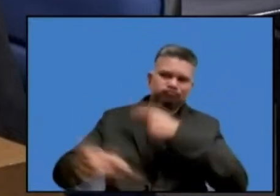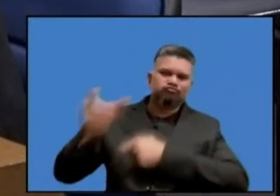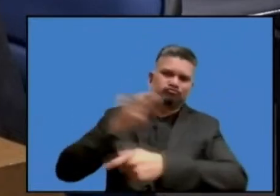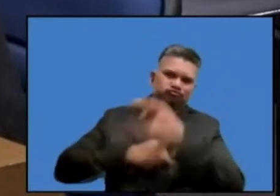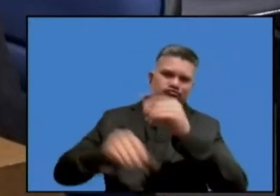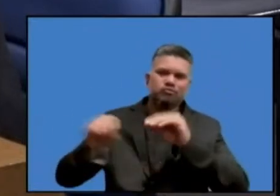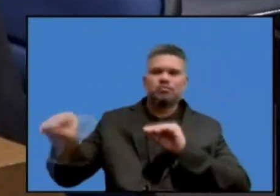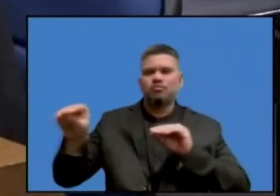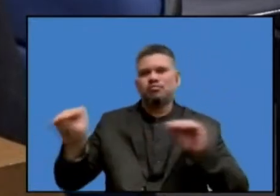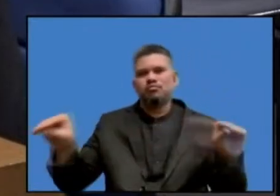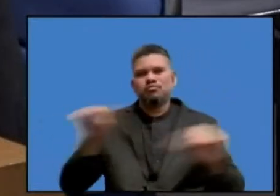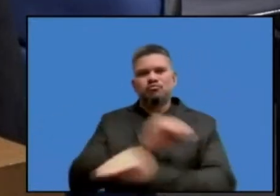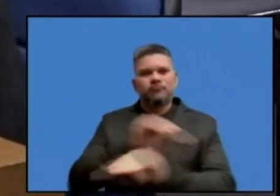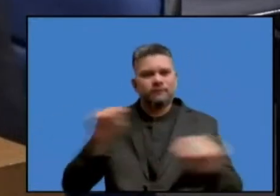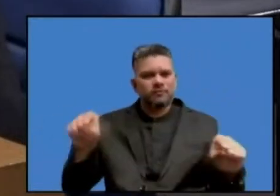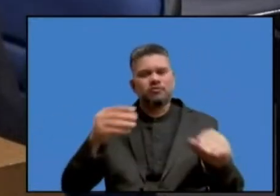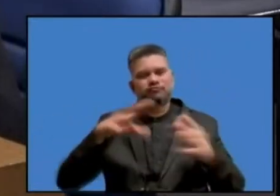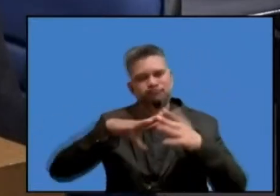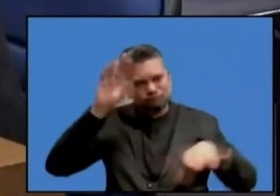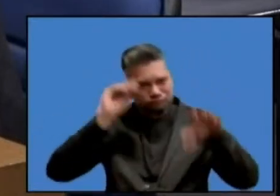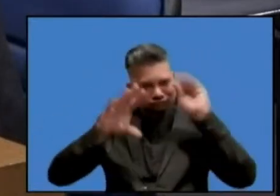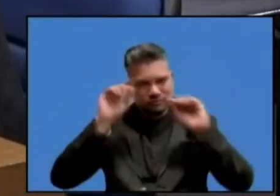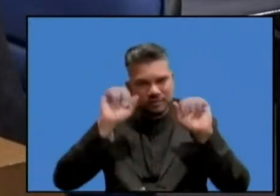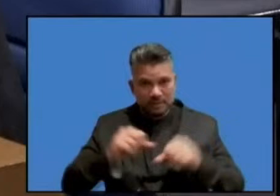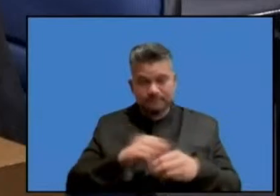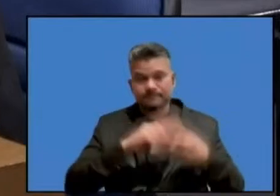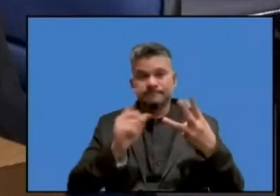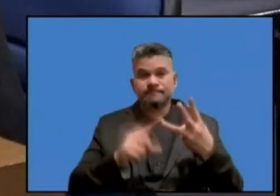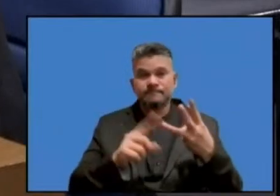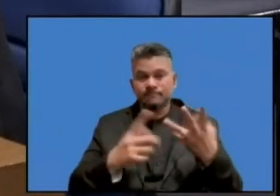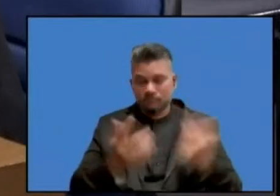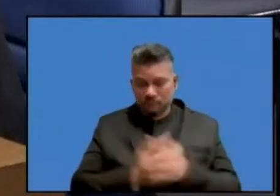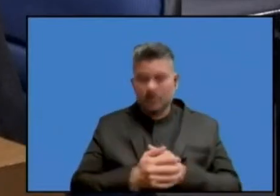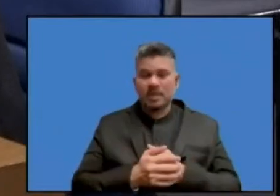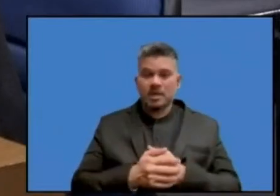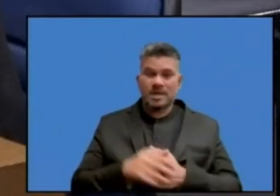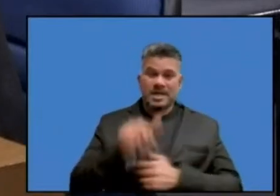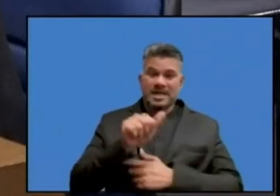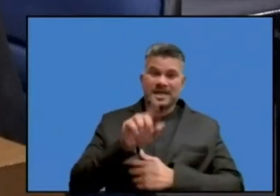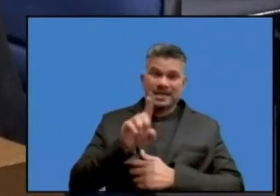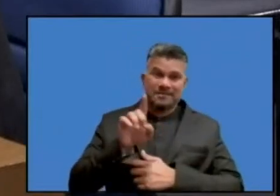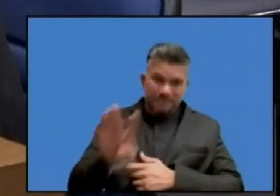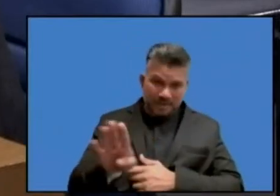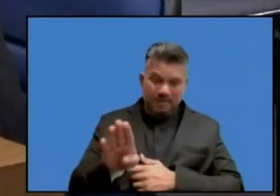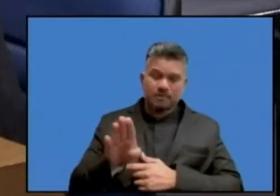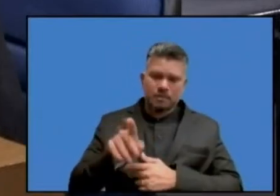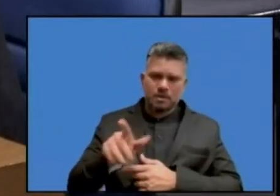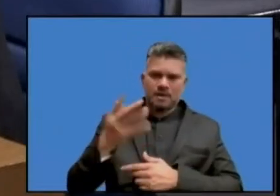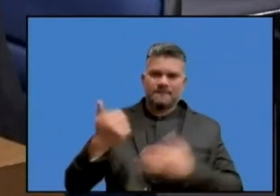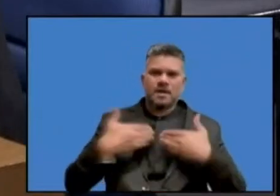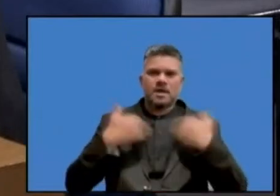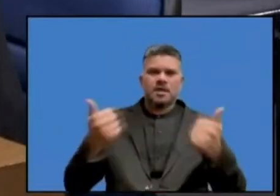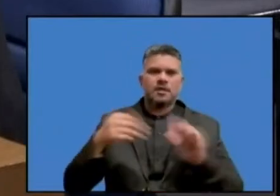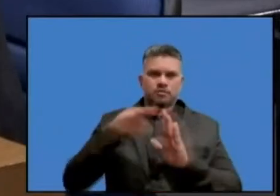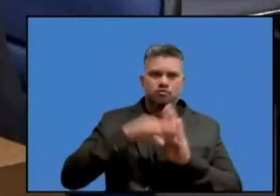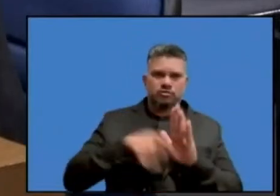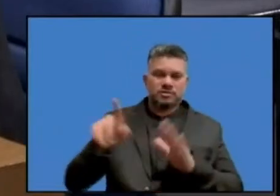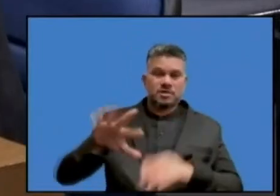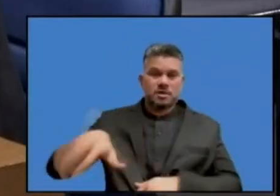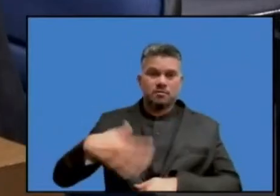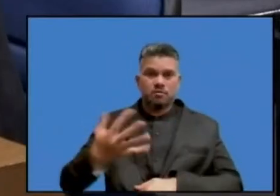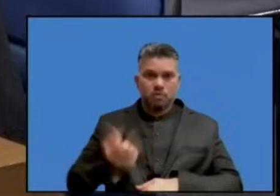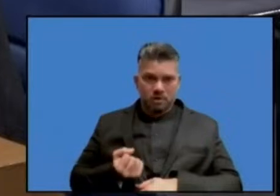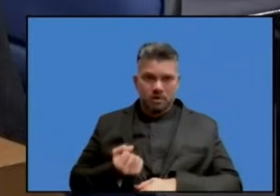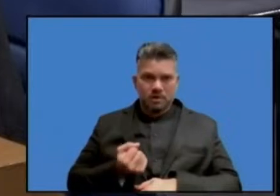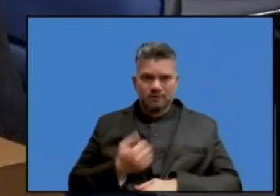migrant workers. For example, ADB's Border Area Health Project in Cambodia is helping establish a